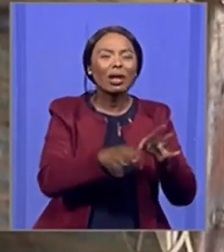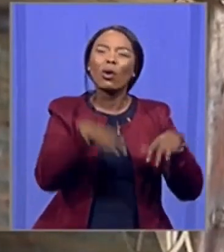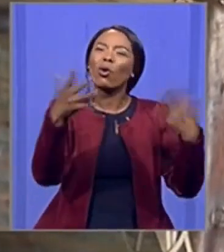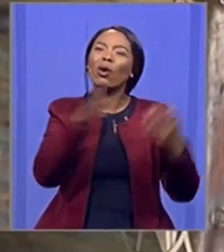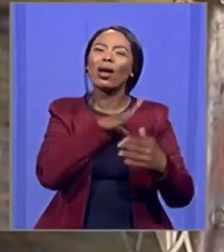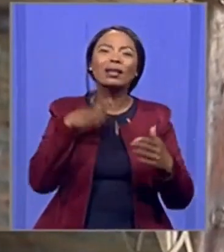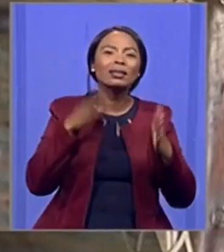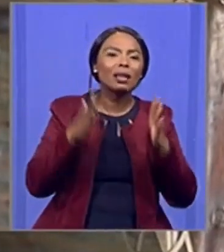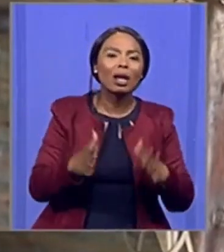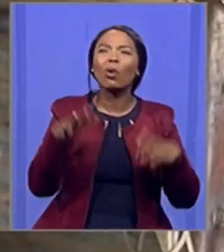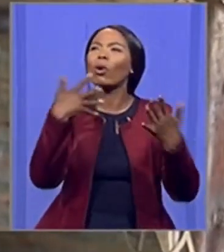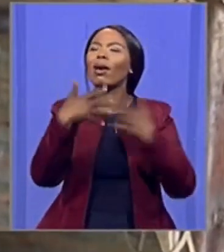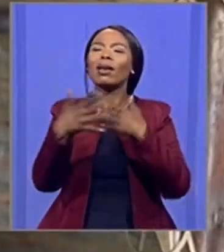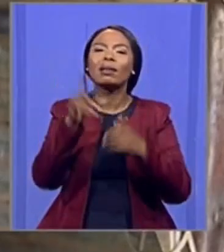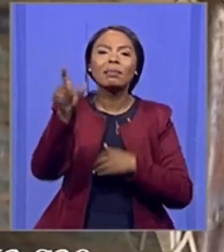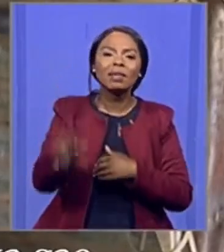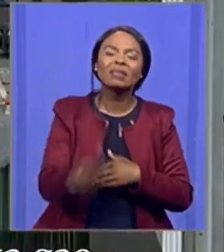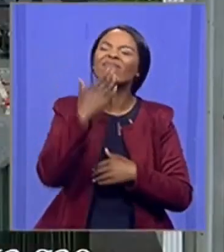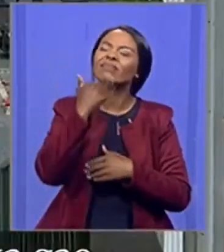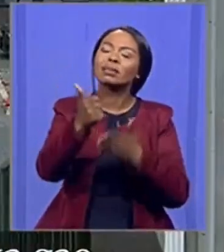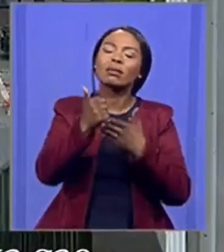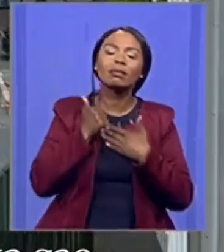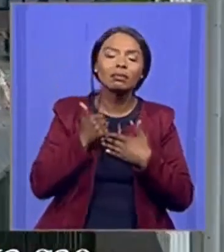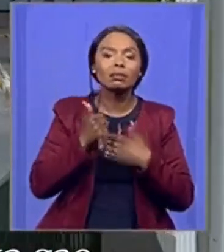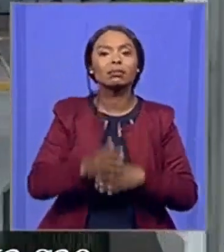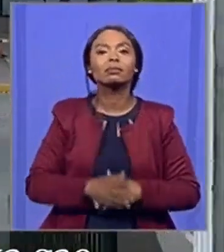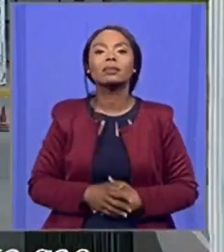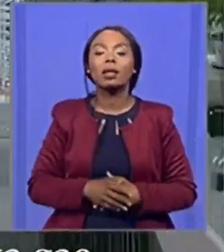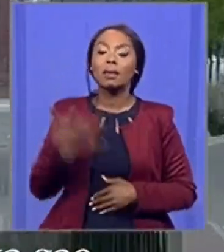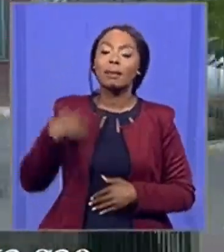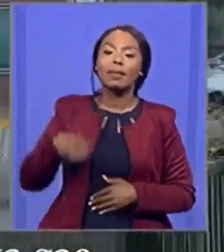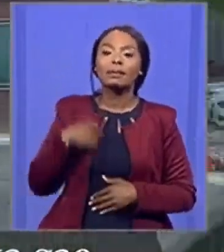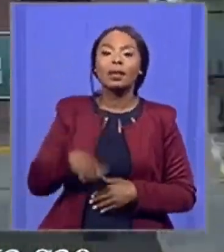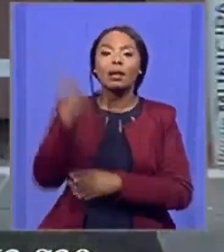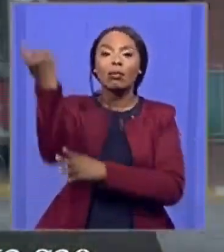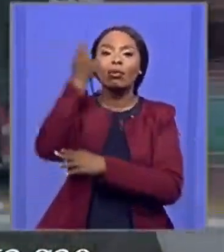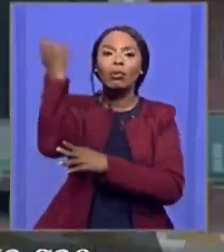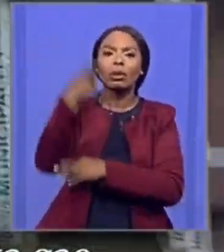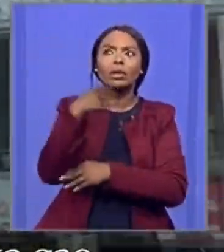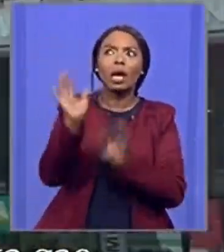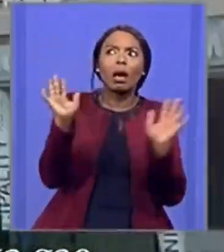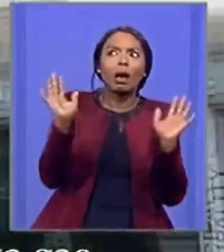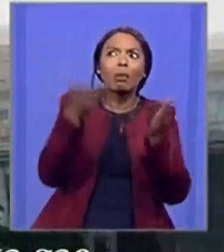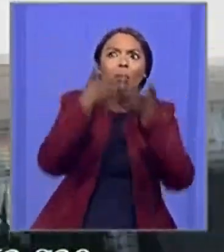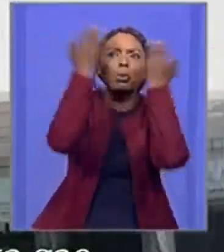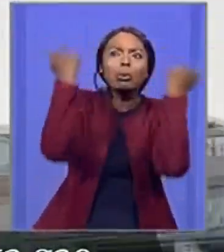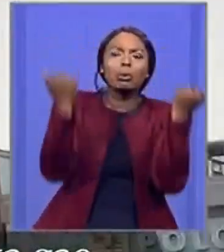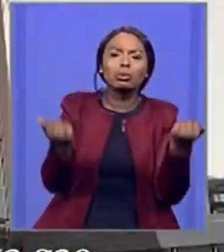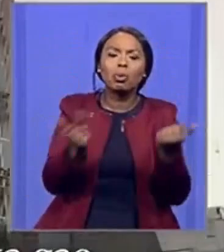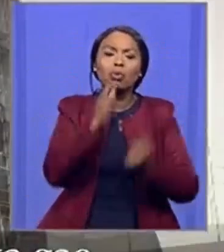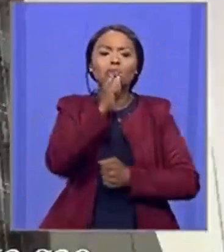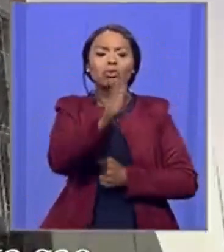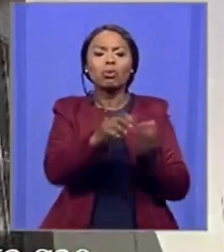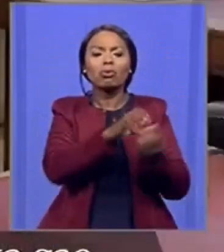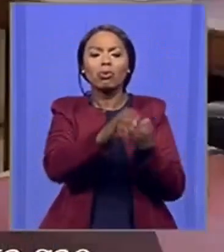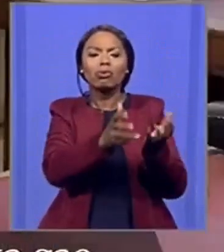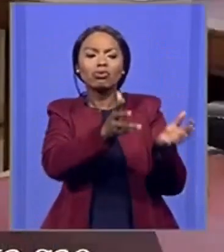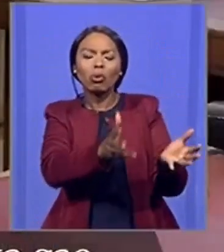everyone wa bona ra ka tsentšhaletse gore ya kgopela. Masepala wa Polokwane o re o be o sa tsebe ka ga seemo seo bana ba ba lebanego le